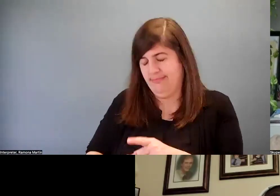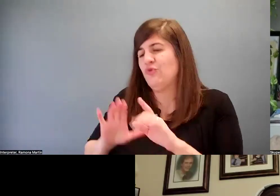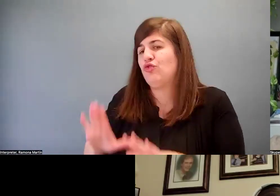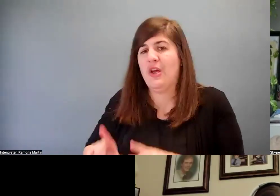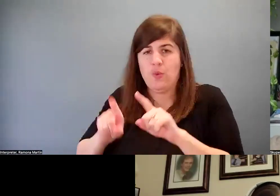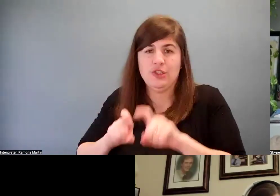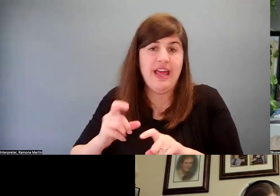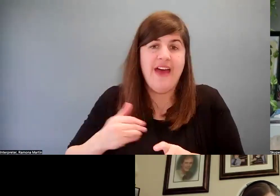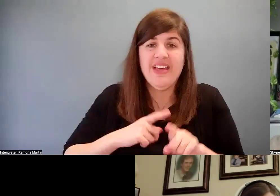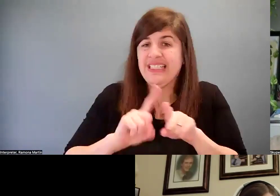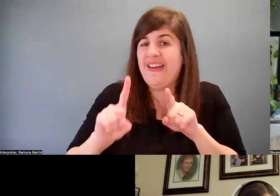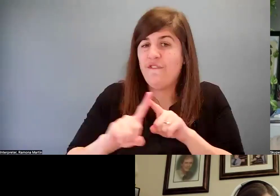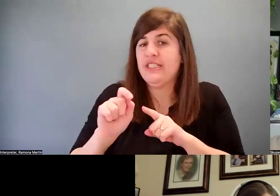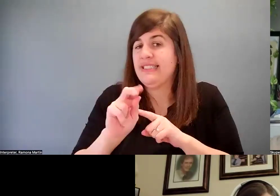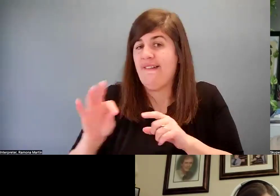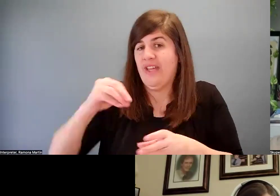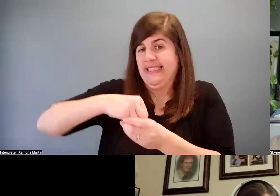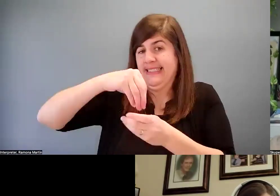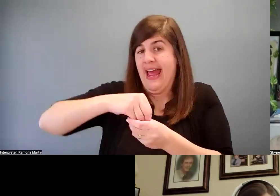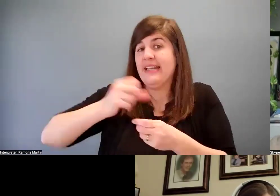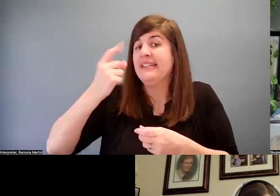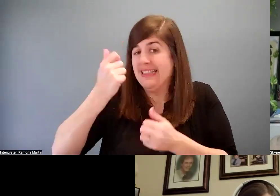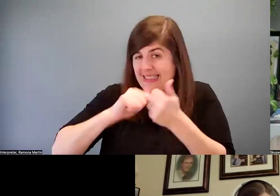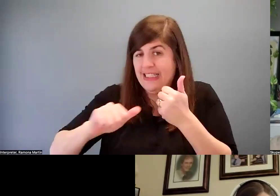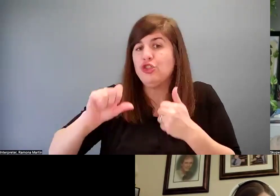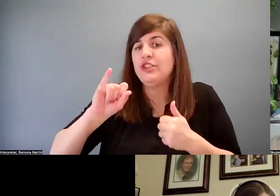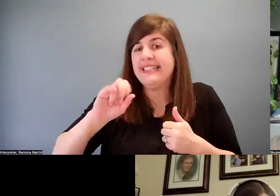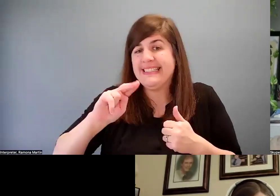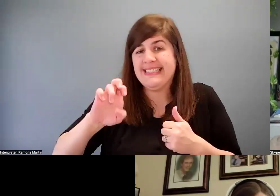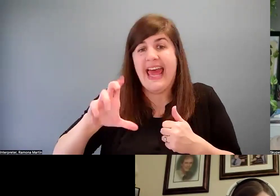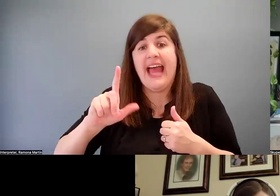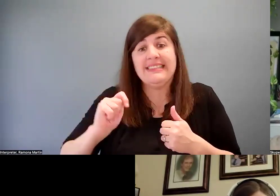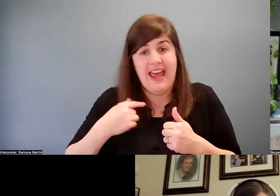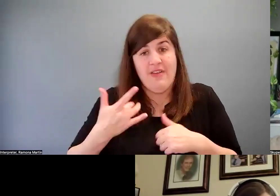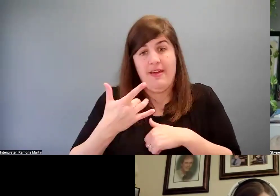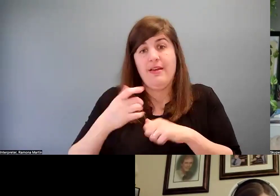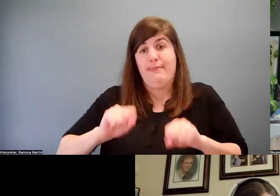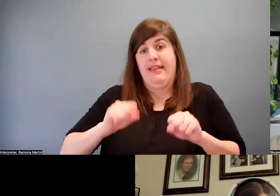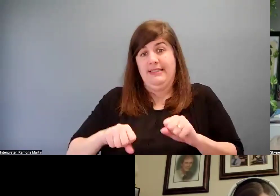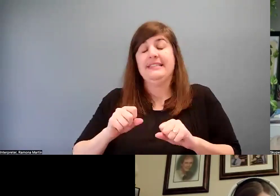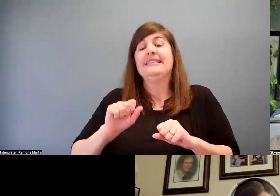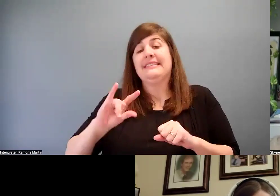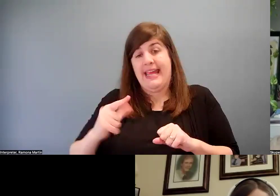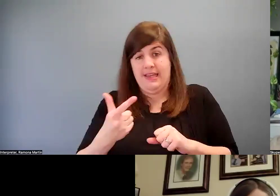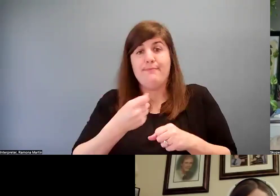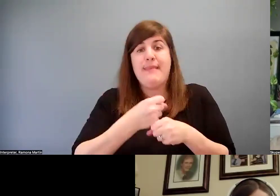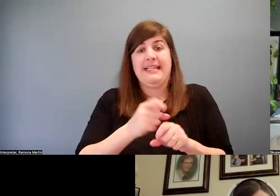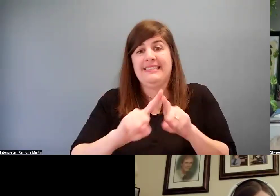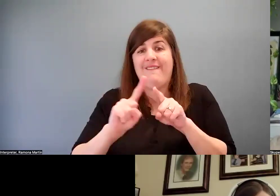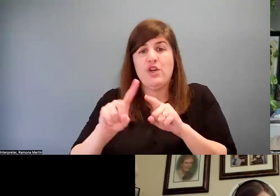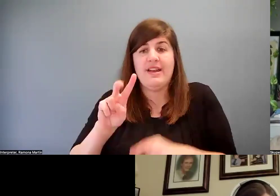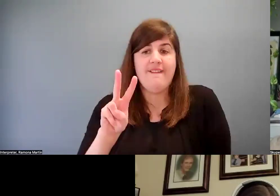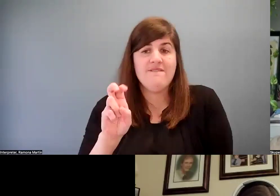there's different stuff in there. Yeah. Each of the different insects that has the ability to sting produces a different kind of venom.